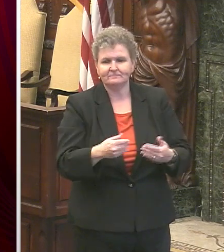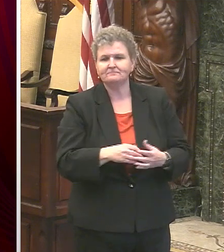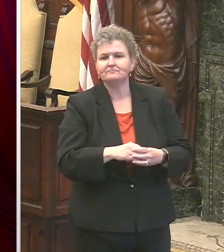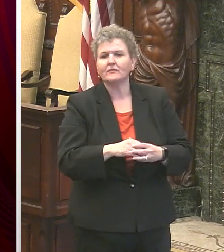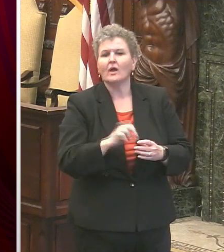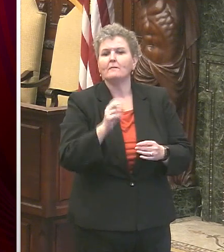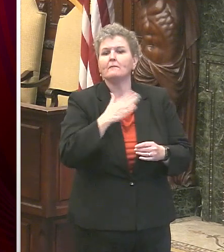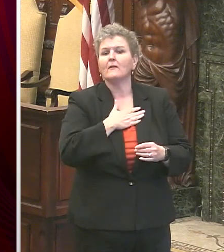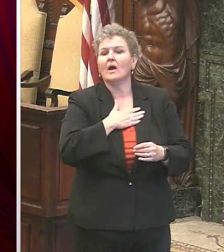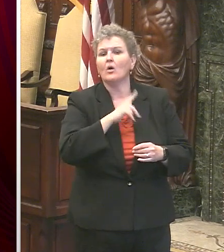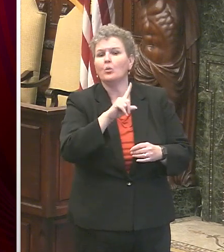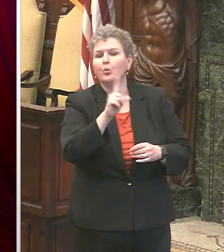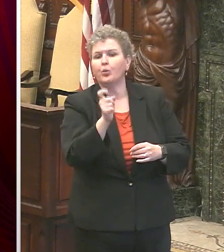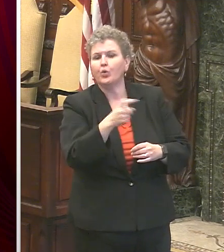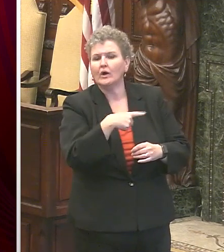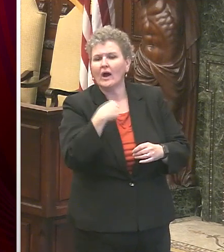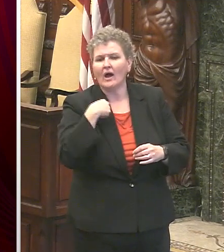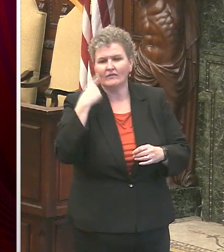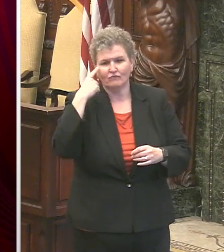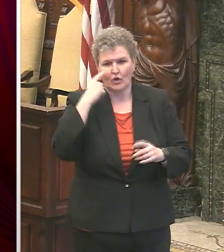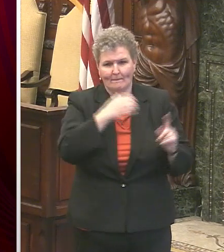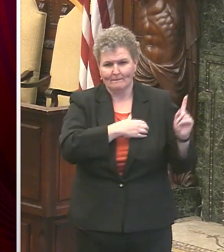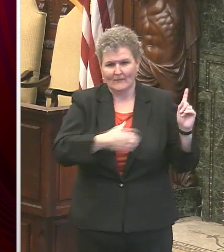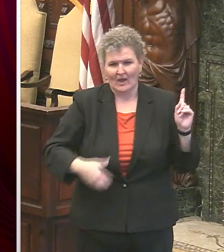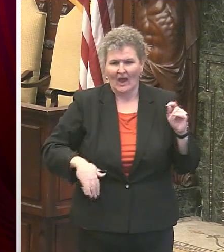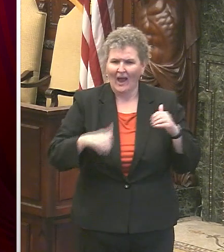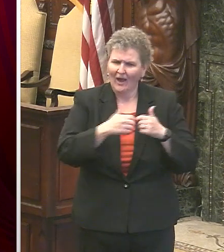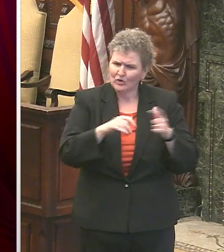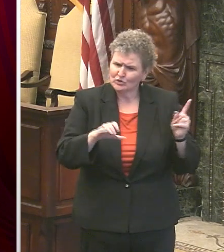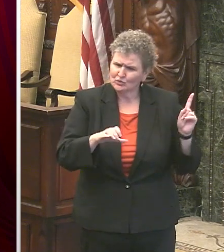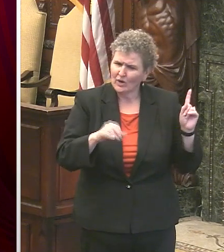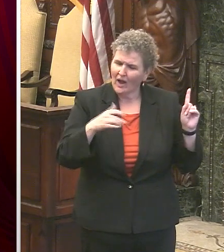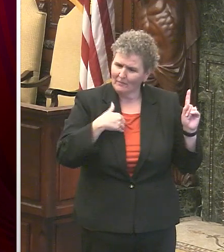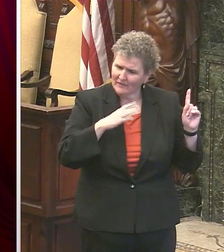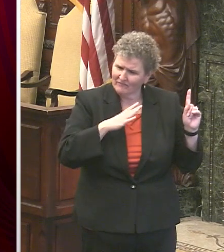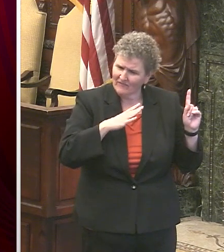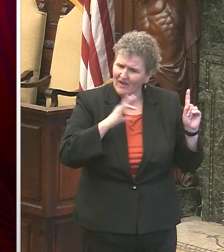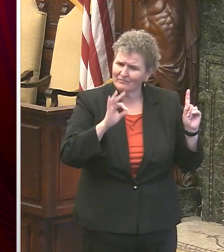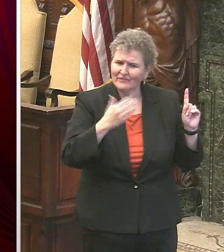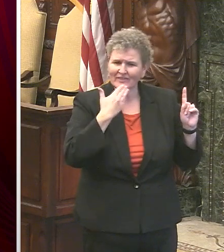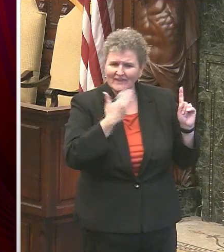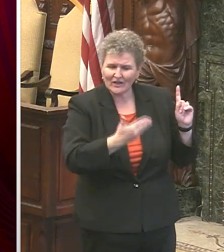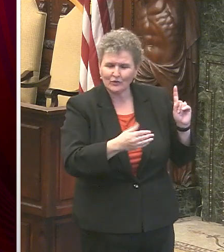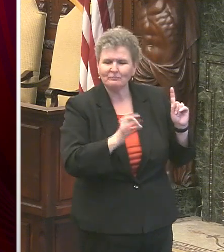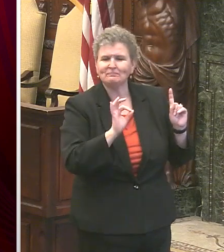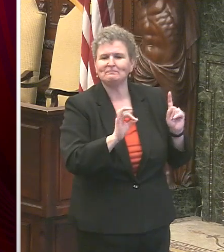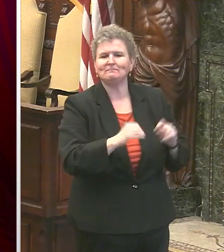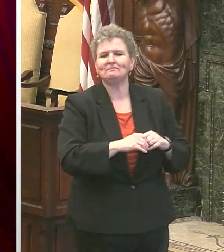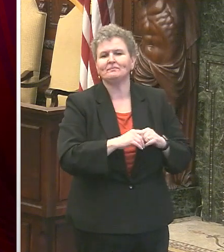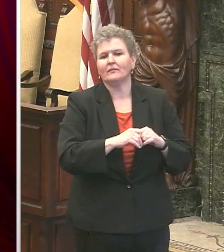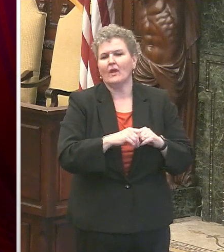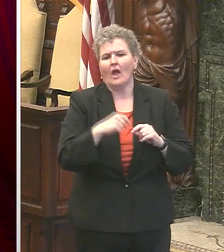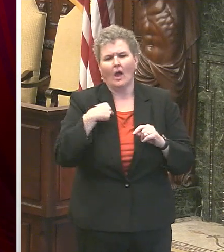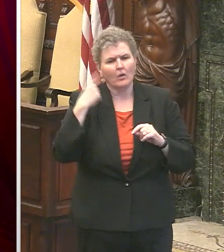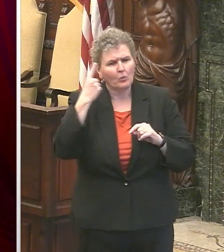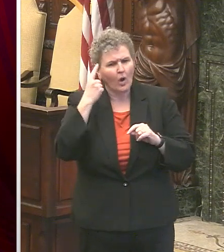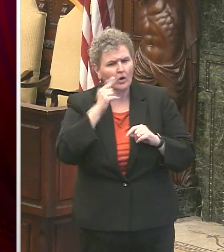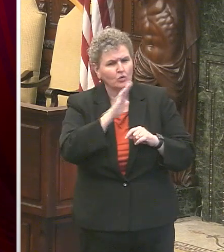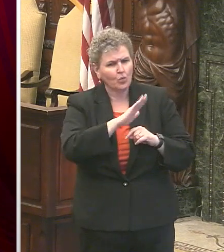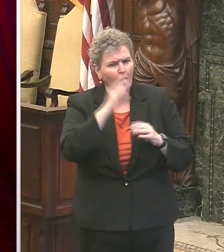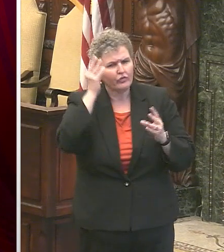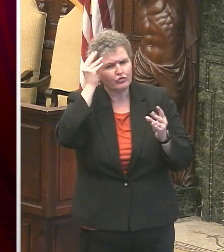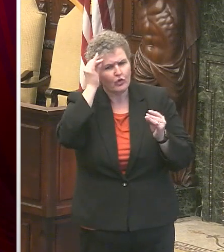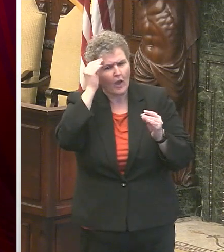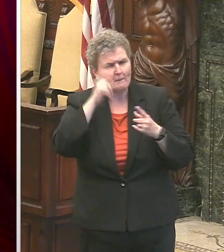My question is for Mayor Kenney. How you doing there? Hi, how are you? I'm well, thanks. I just wonder what your thoughts are regarding